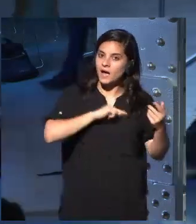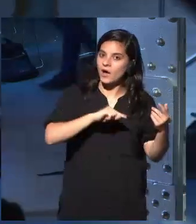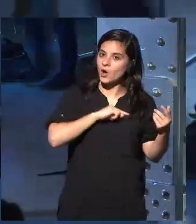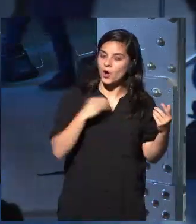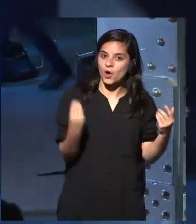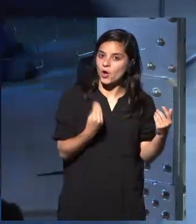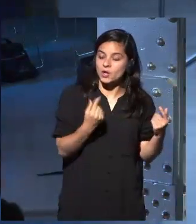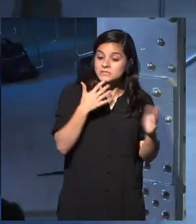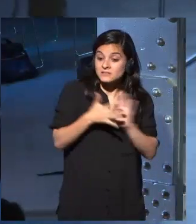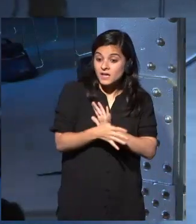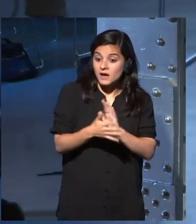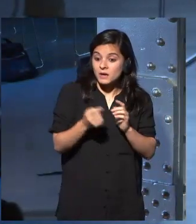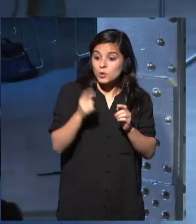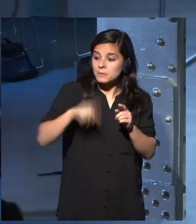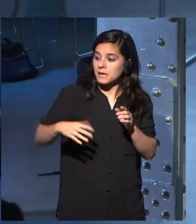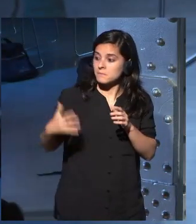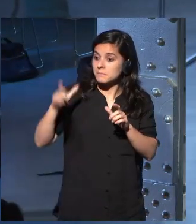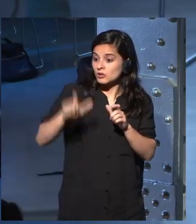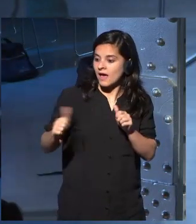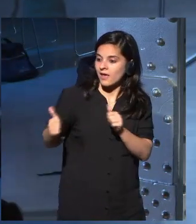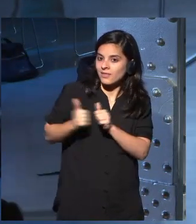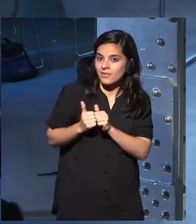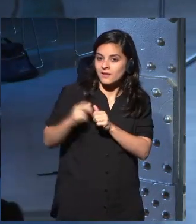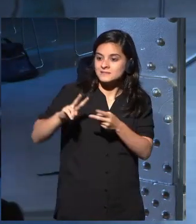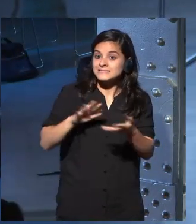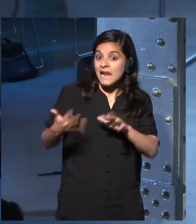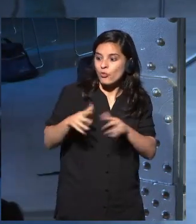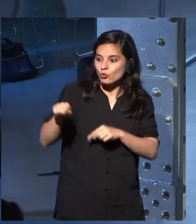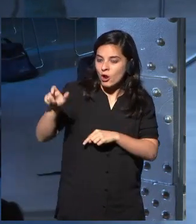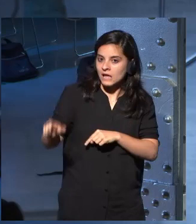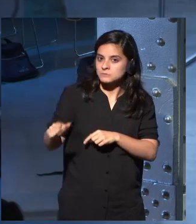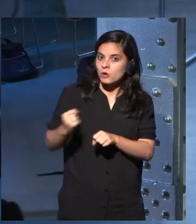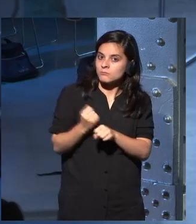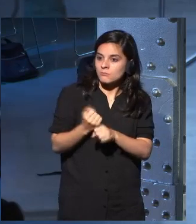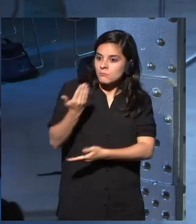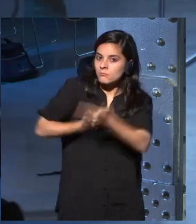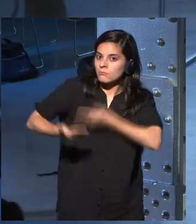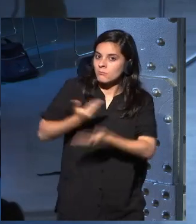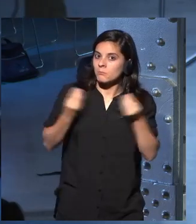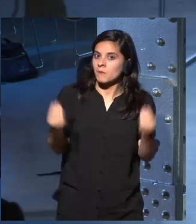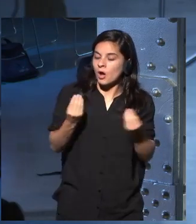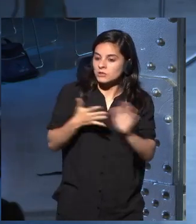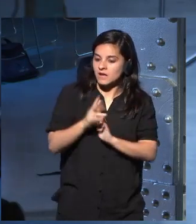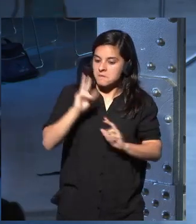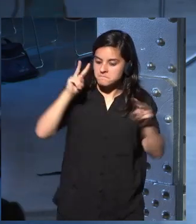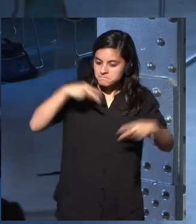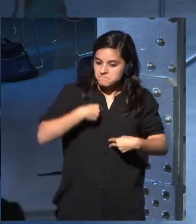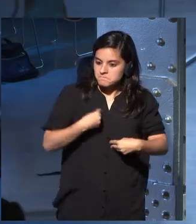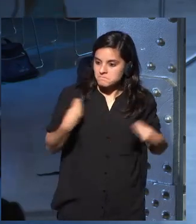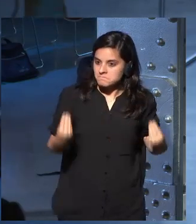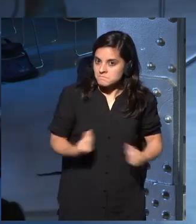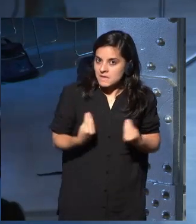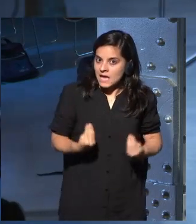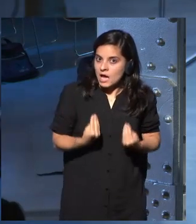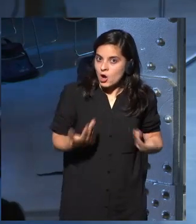international author, but in a different sense. Someone who is located not in any particular language or